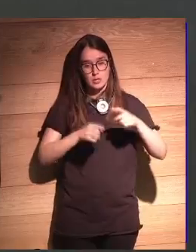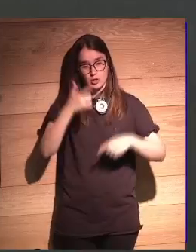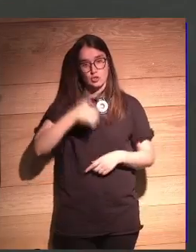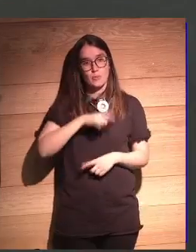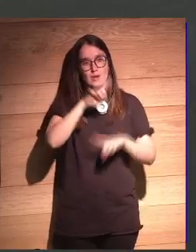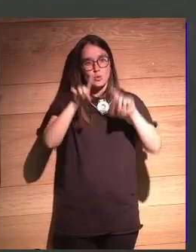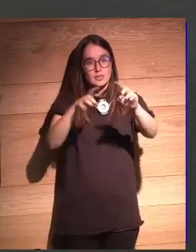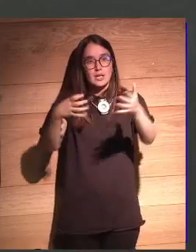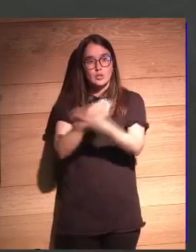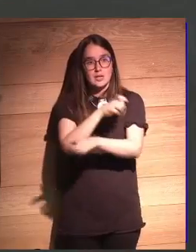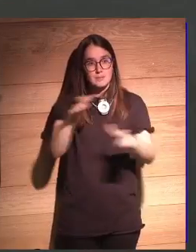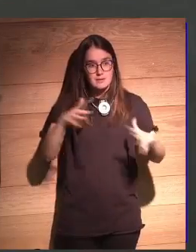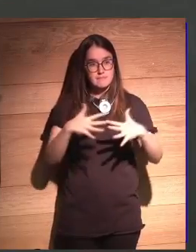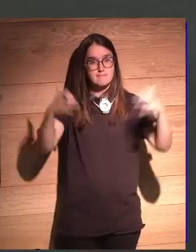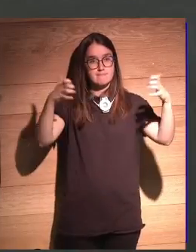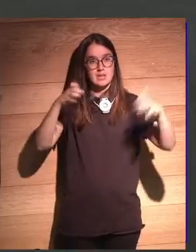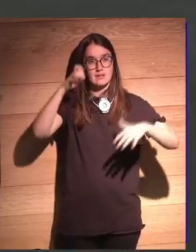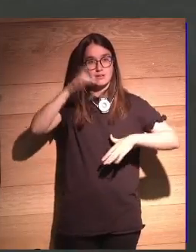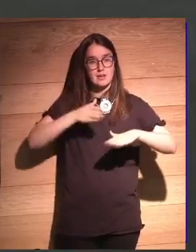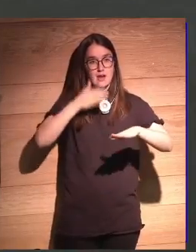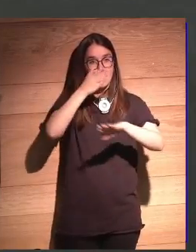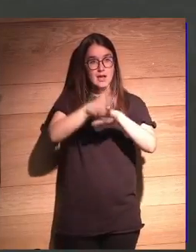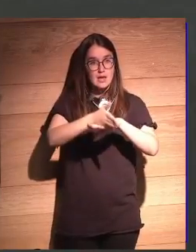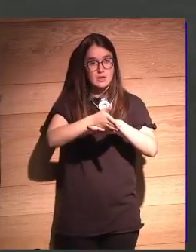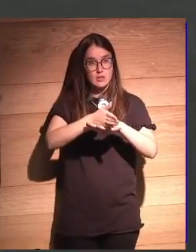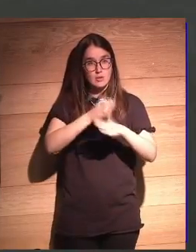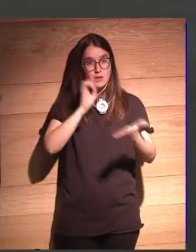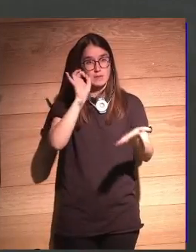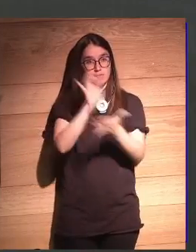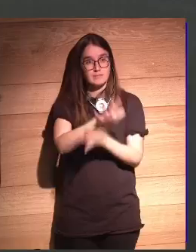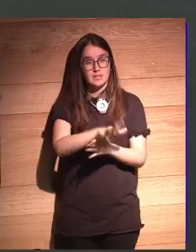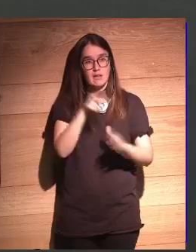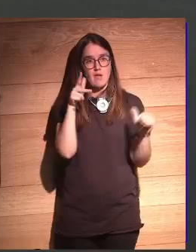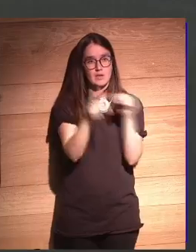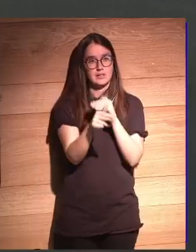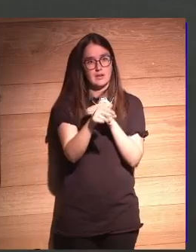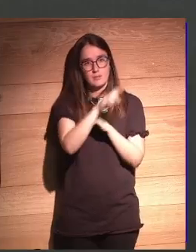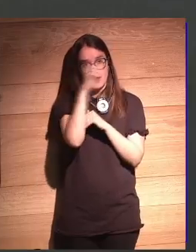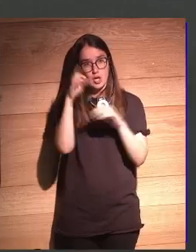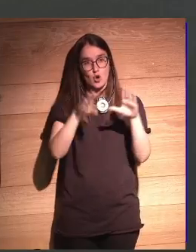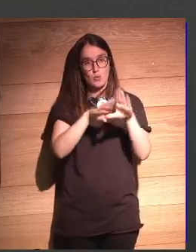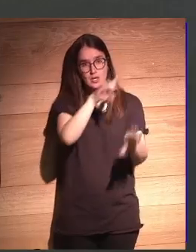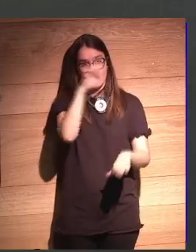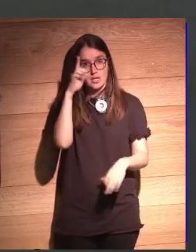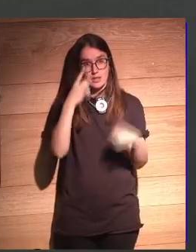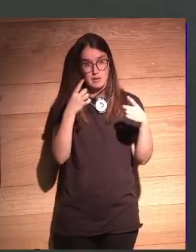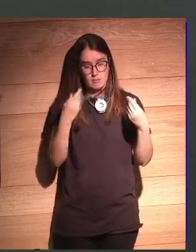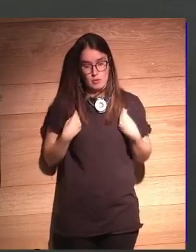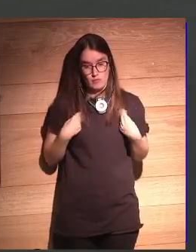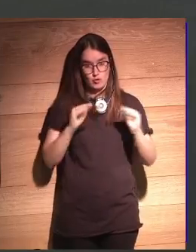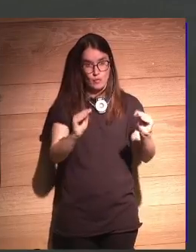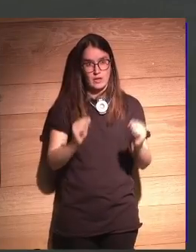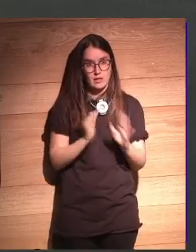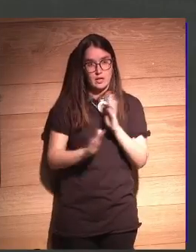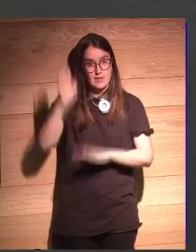also our problem, and housing is our problem. I would like to ask you all, who has been here to try and